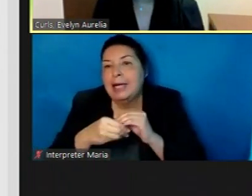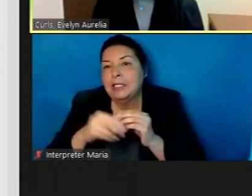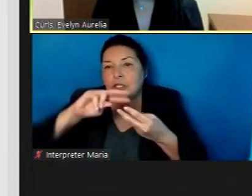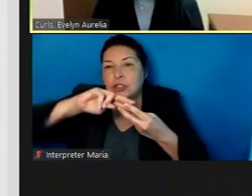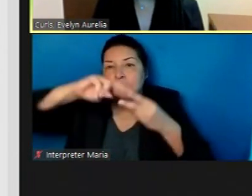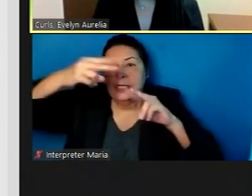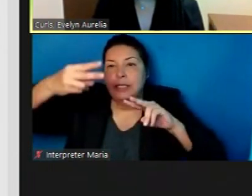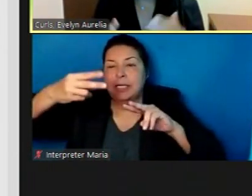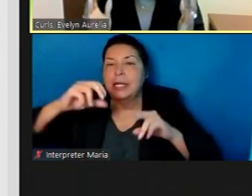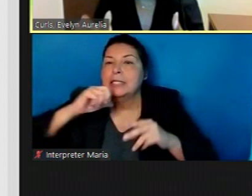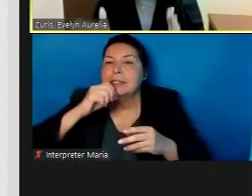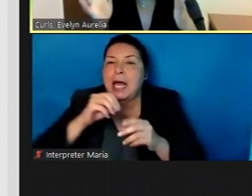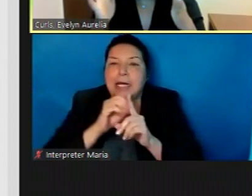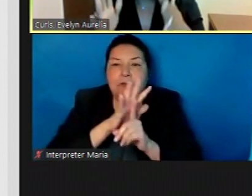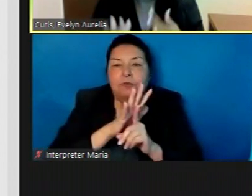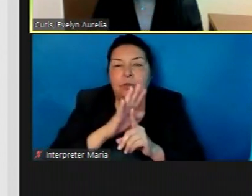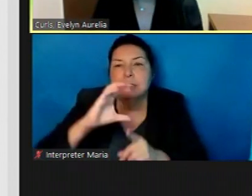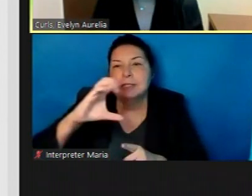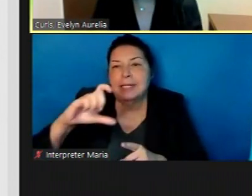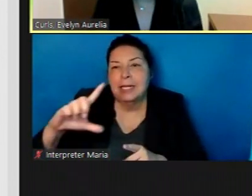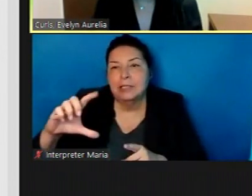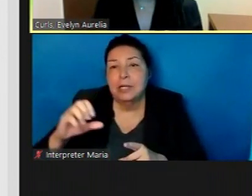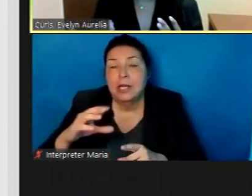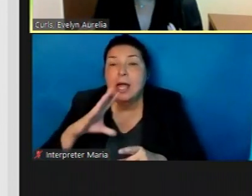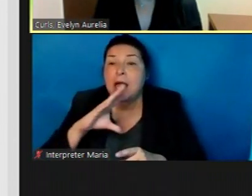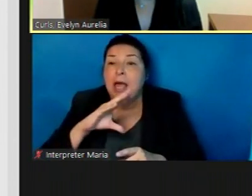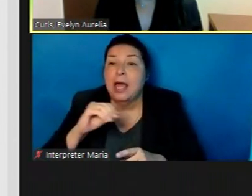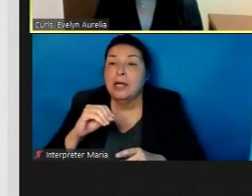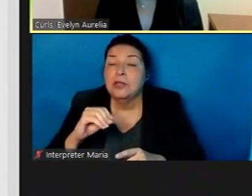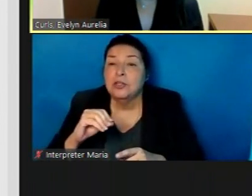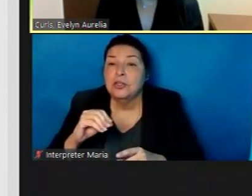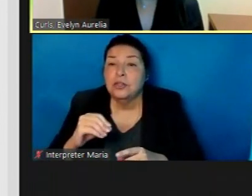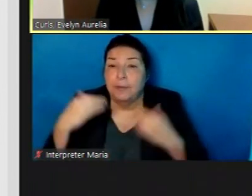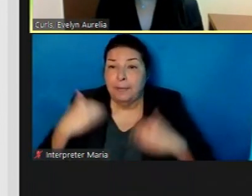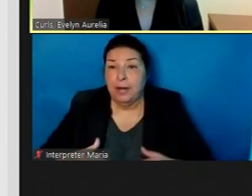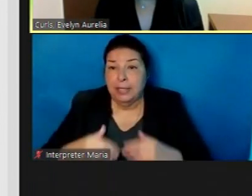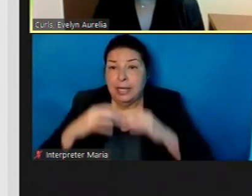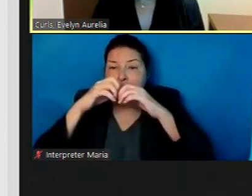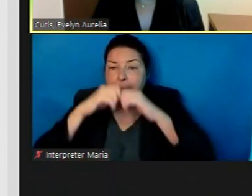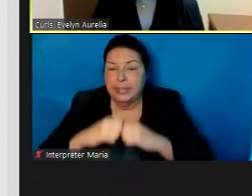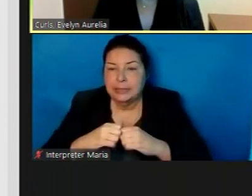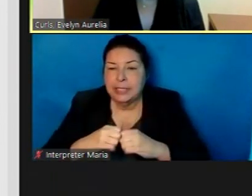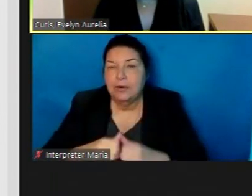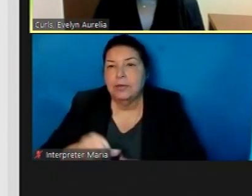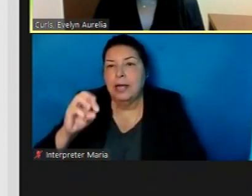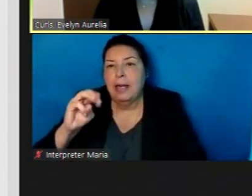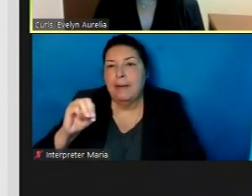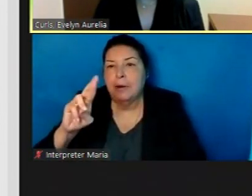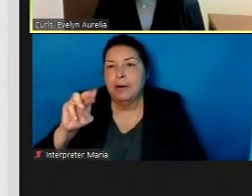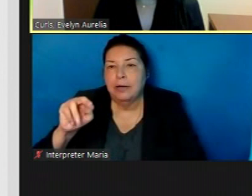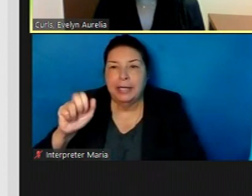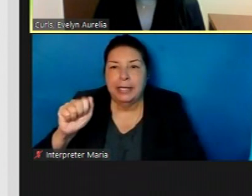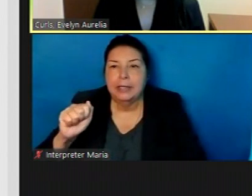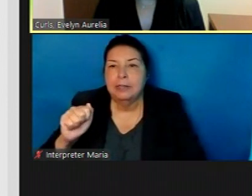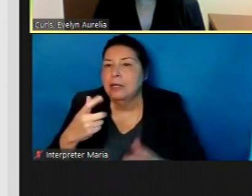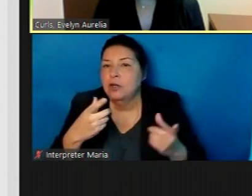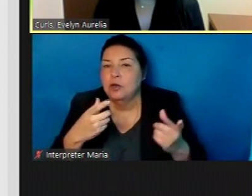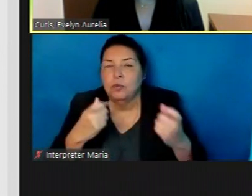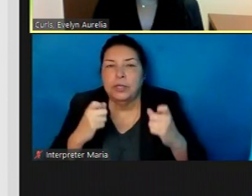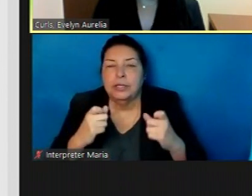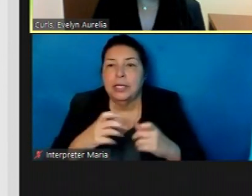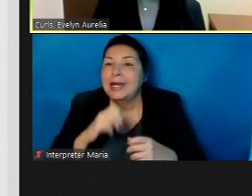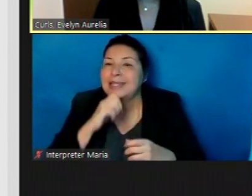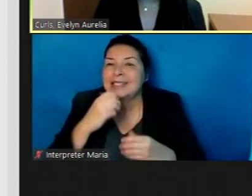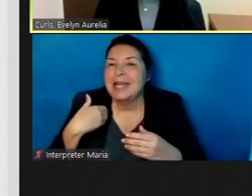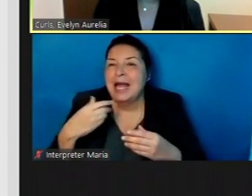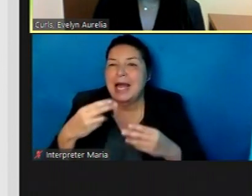cells in your body, and your body breaks down the mRNA as soon as it uses it to translate. It doesn't contain eggs or mercury or